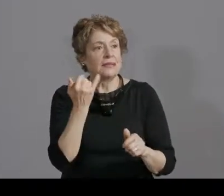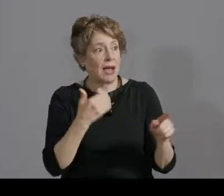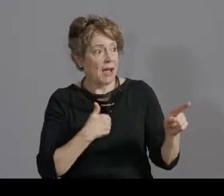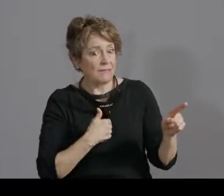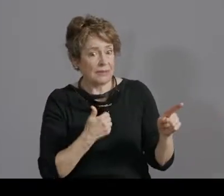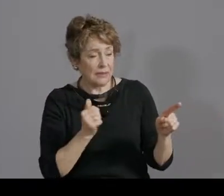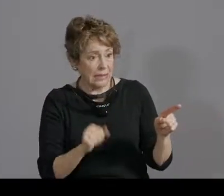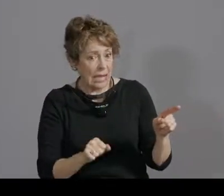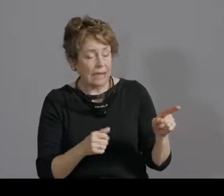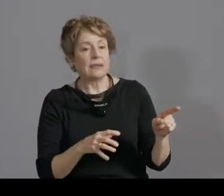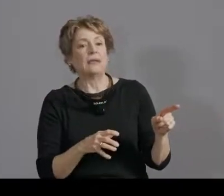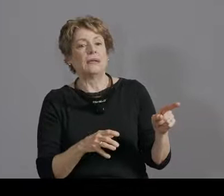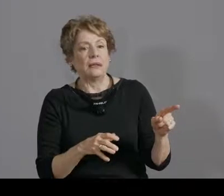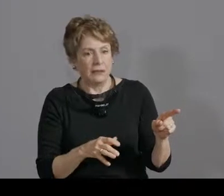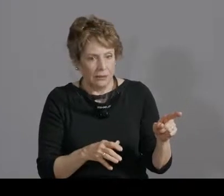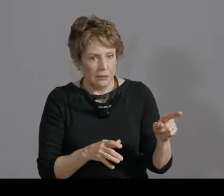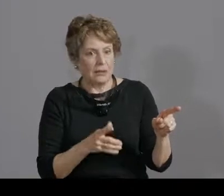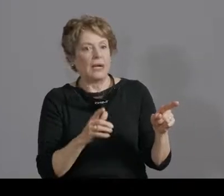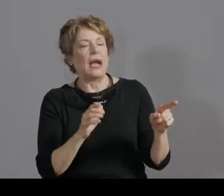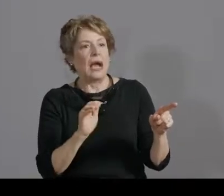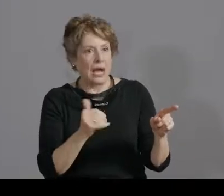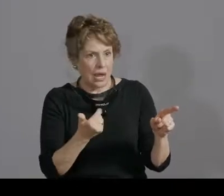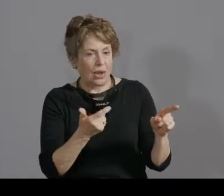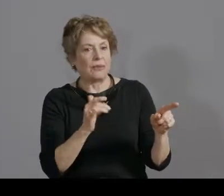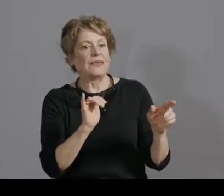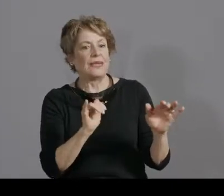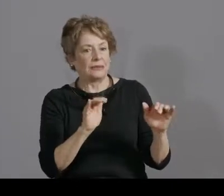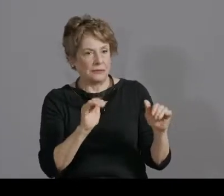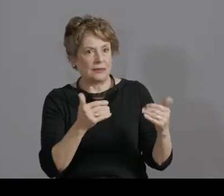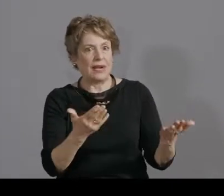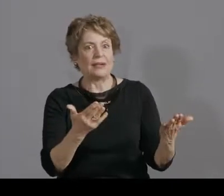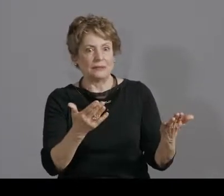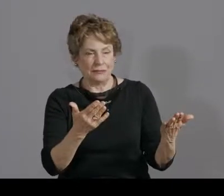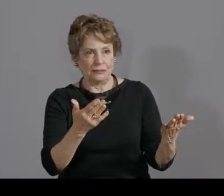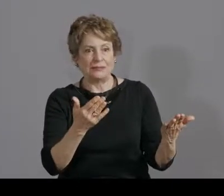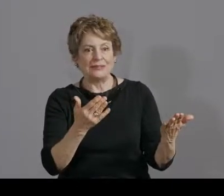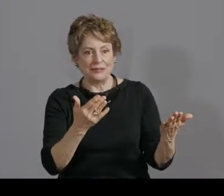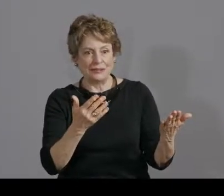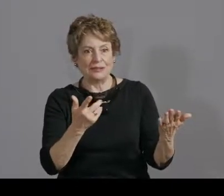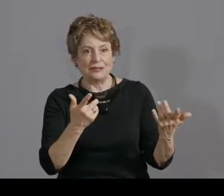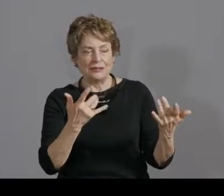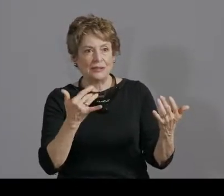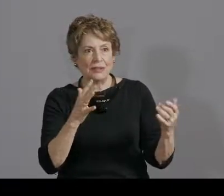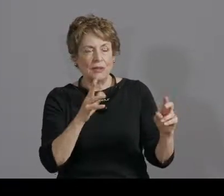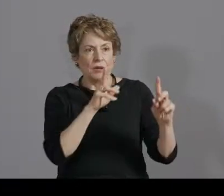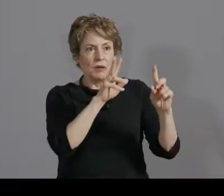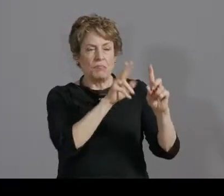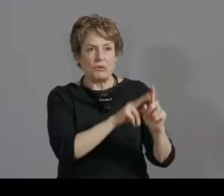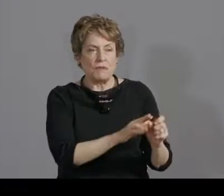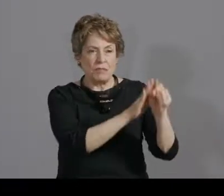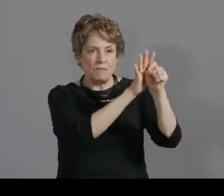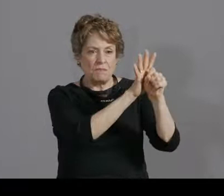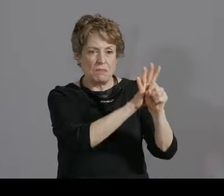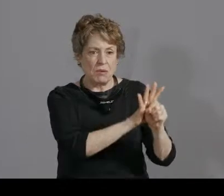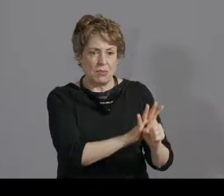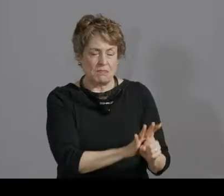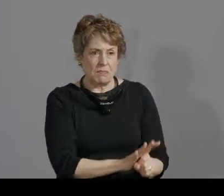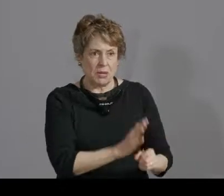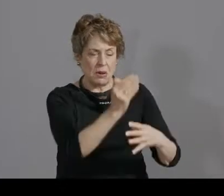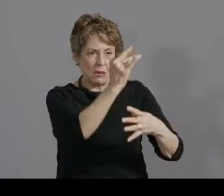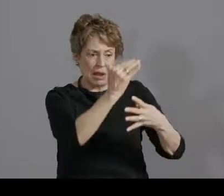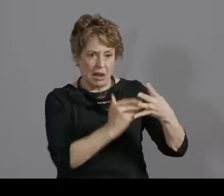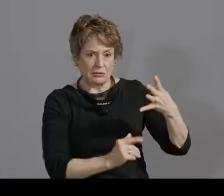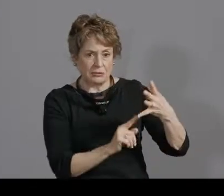at our state sites, we are fully booked through the end of February. As we continue to look at our vaccine allocation, we